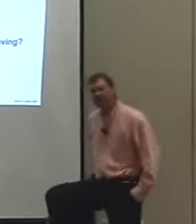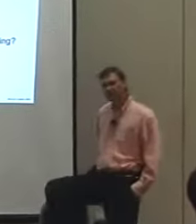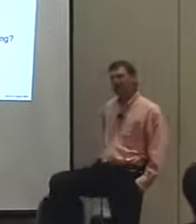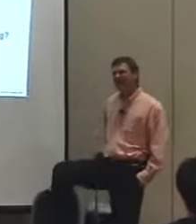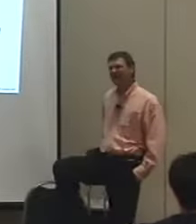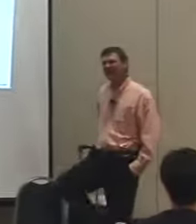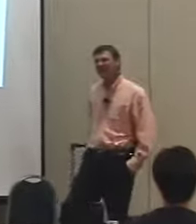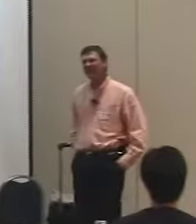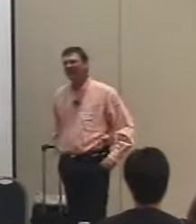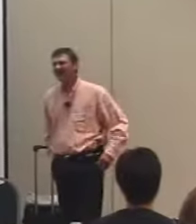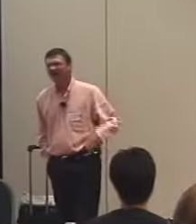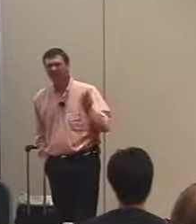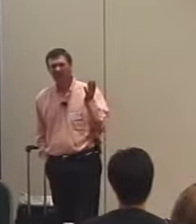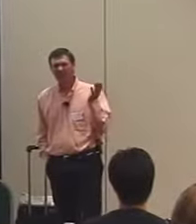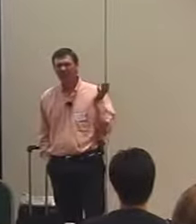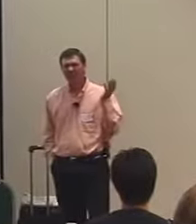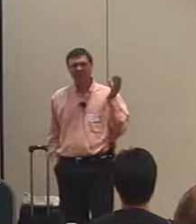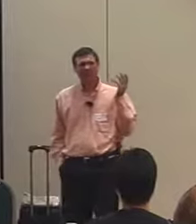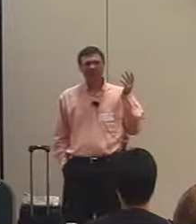So you say,